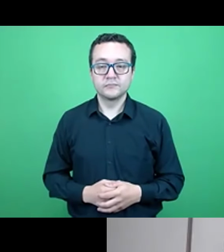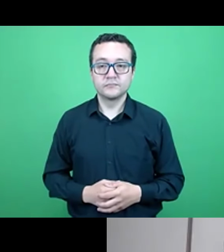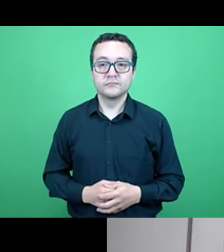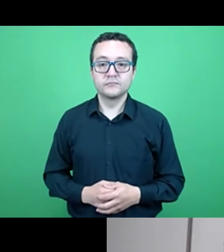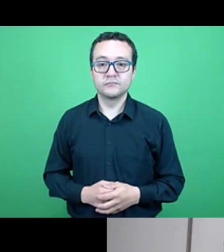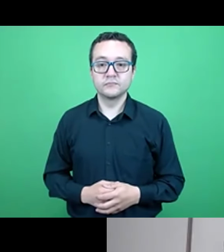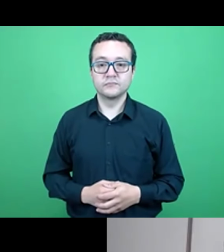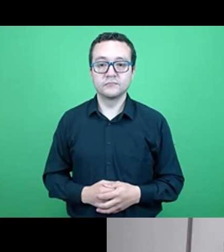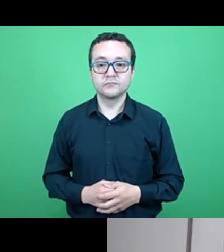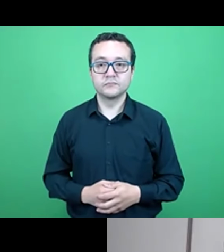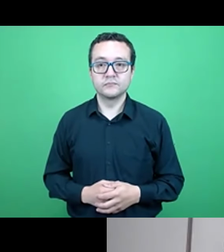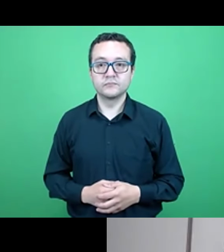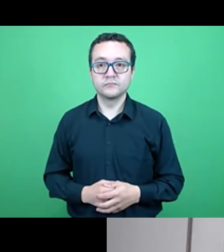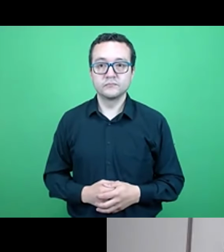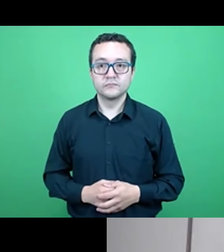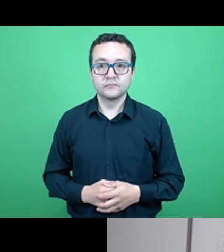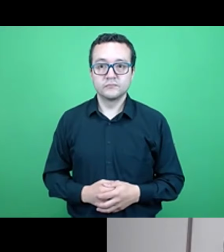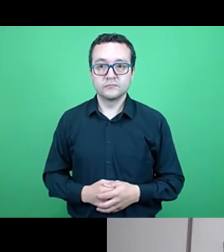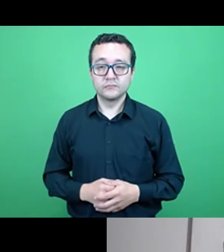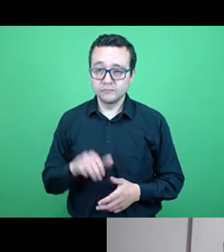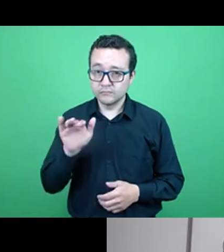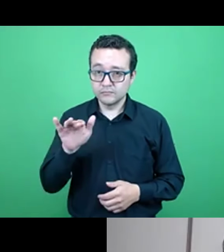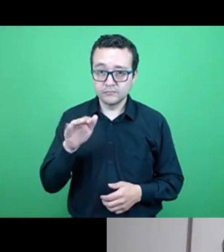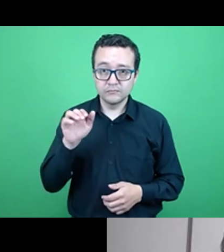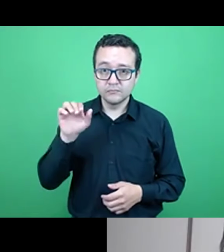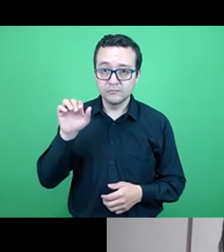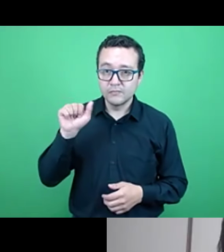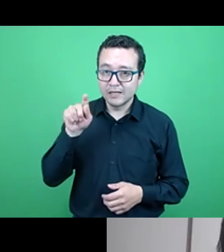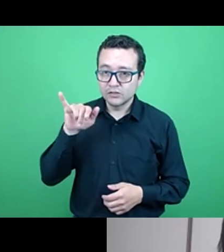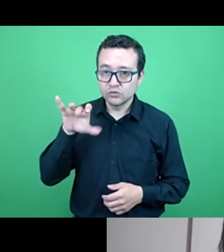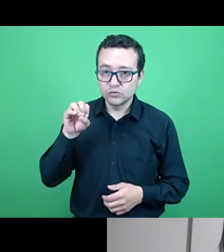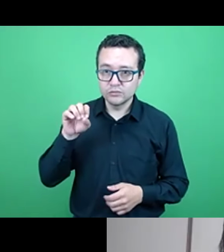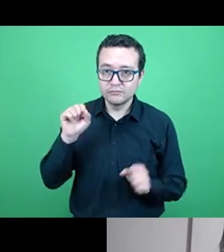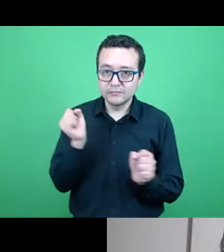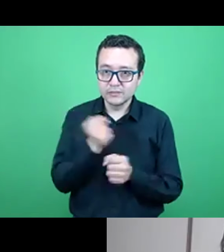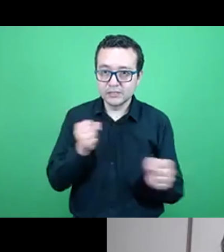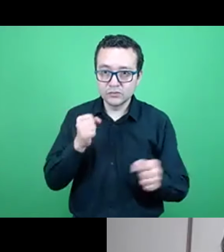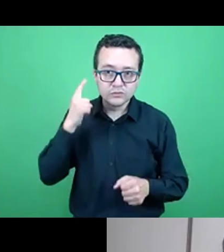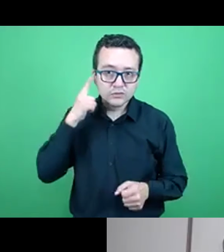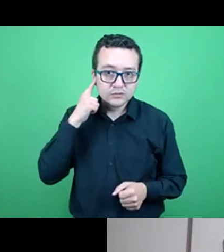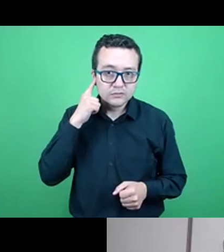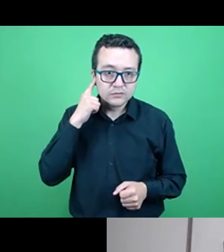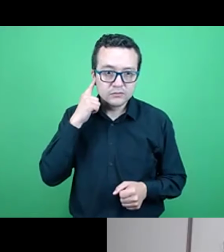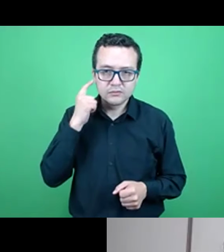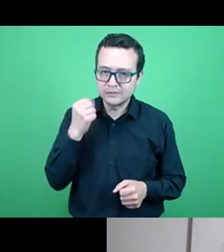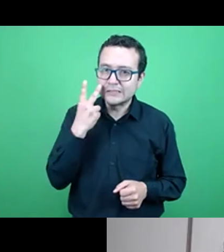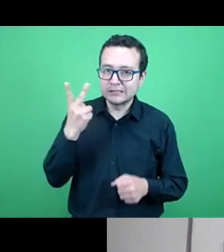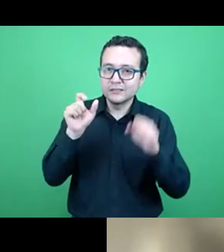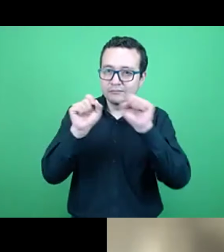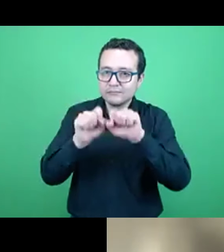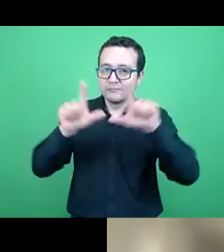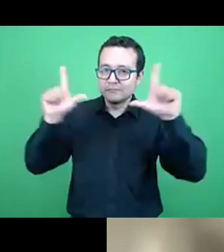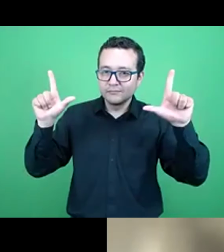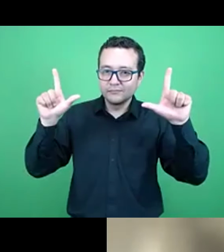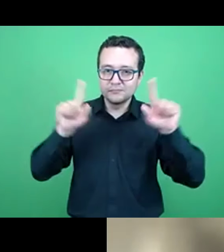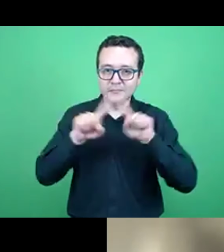Antonio, let's see. I don't hear you yet. I see you're on camera. Try your Go